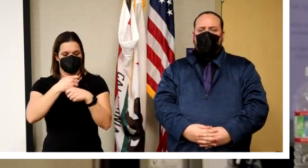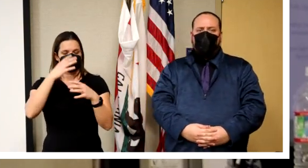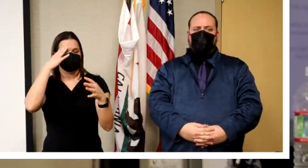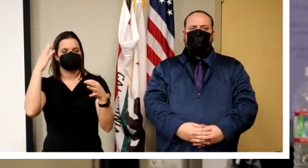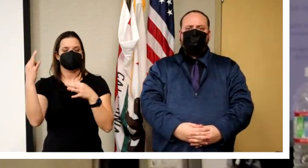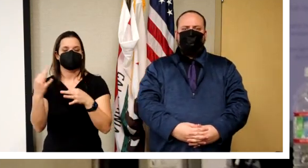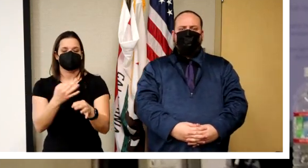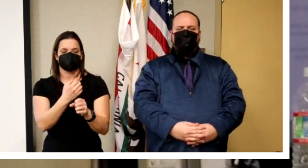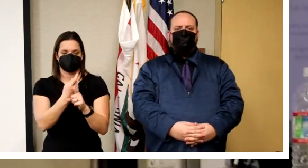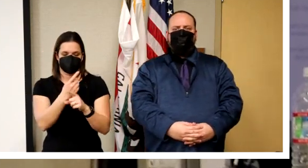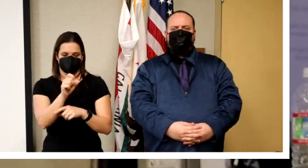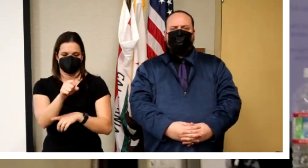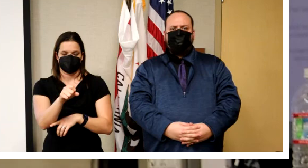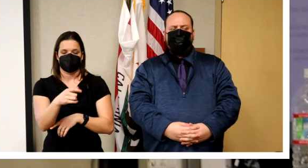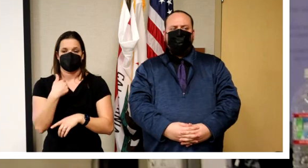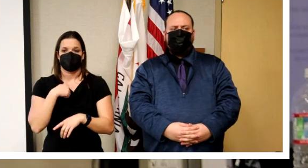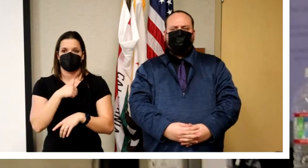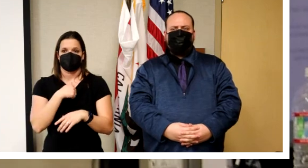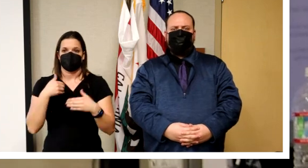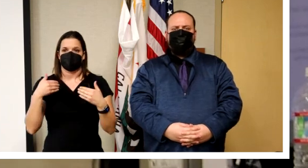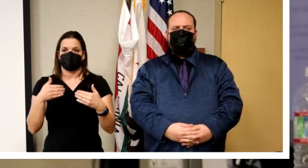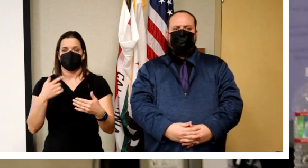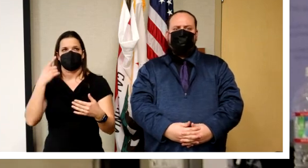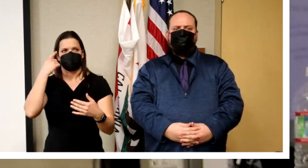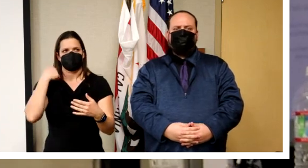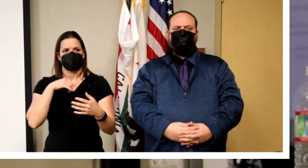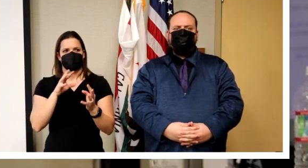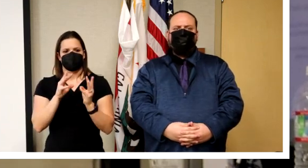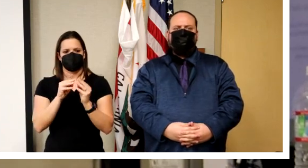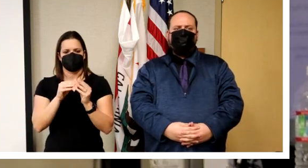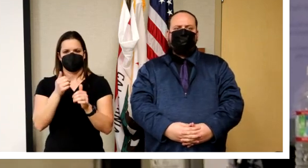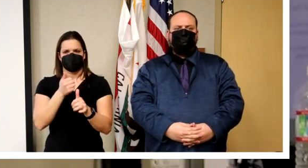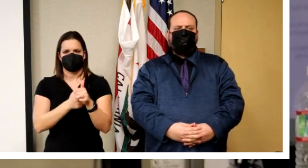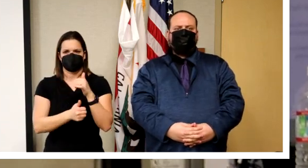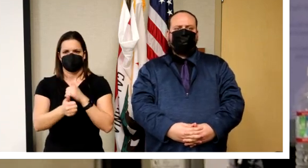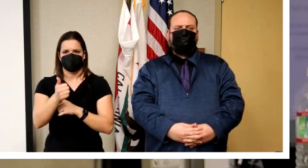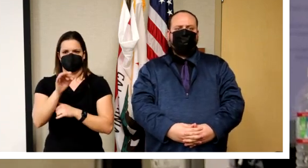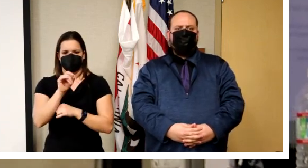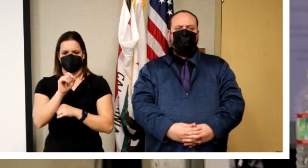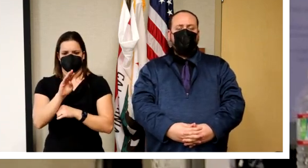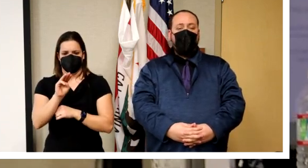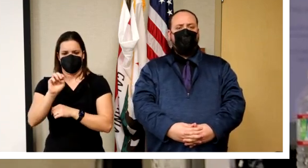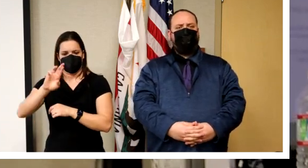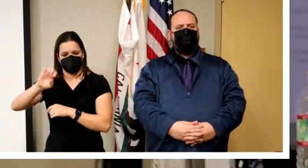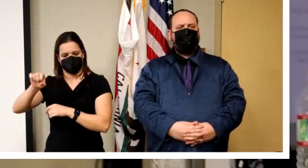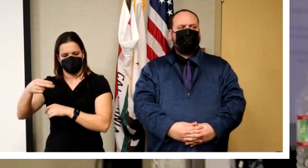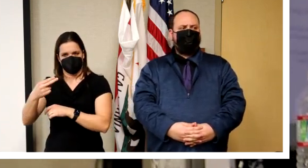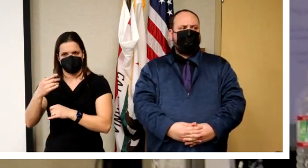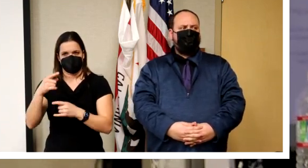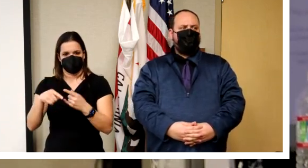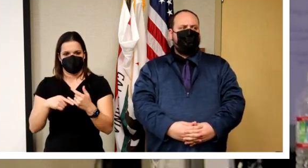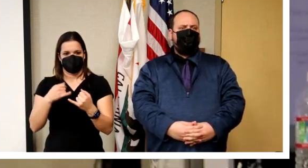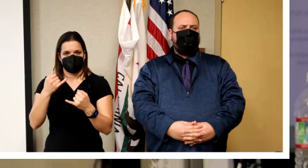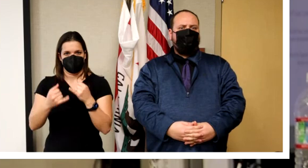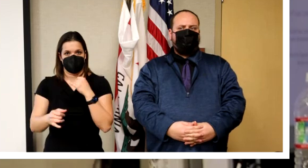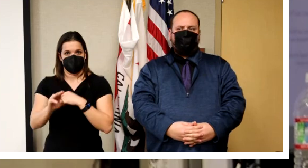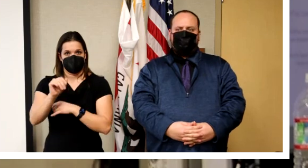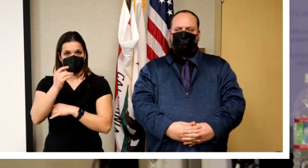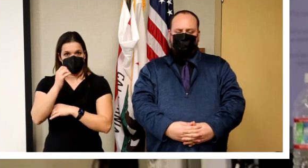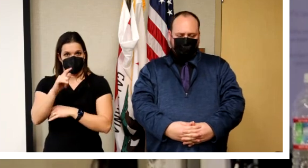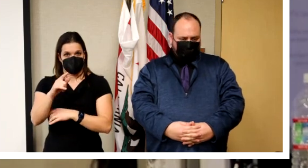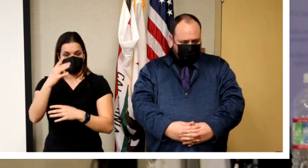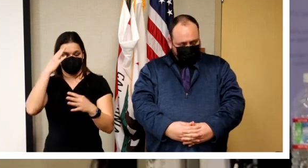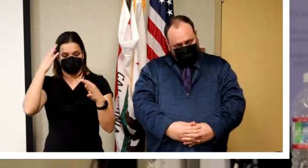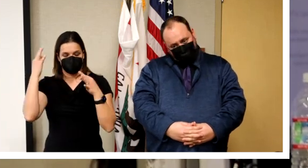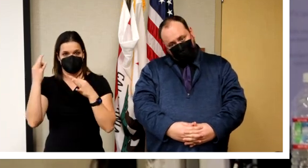Right. Yeah, when we get to, we're planning on meeting each of the next February and March, and then finalizing in April, and so